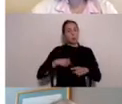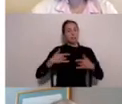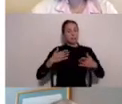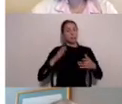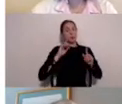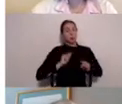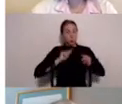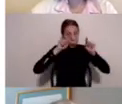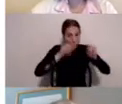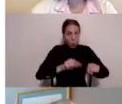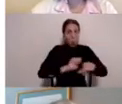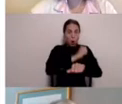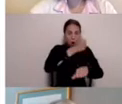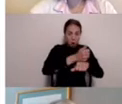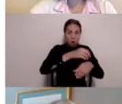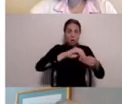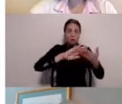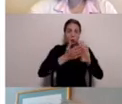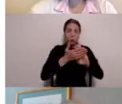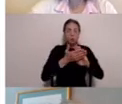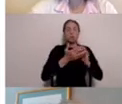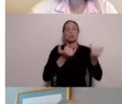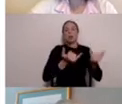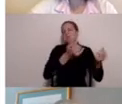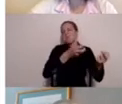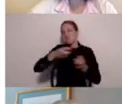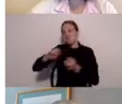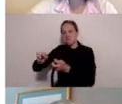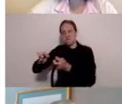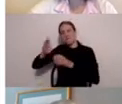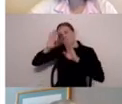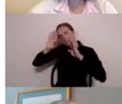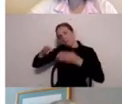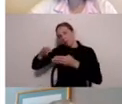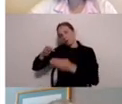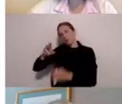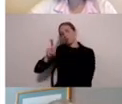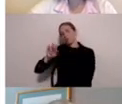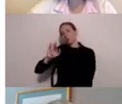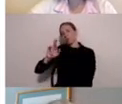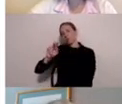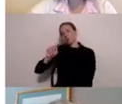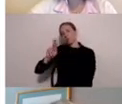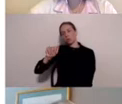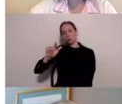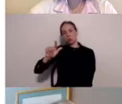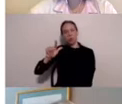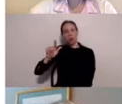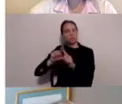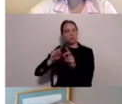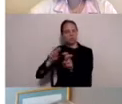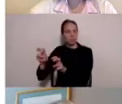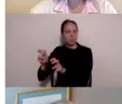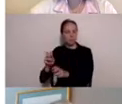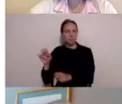And now we've converted it to topic areas that we present virtually, just like this meeting. So we've